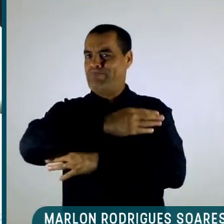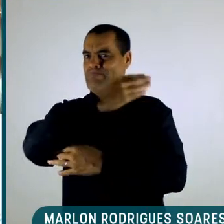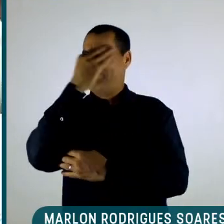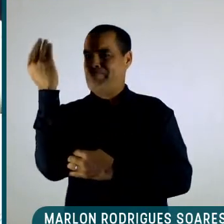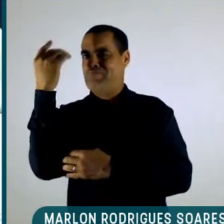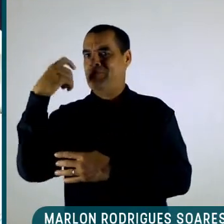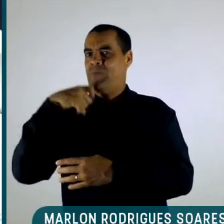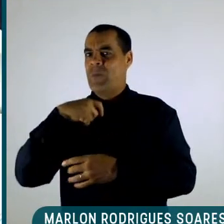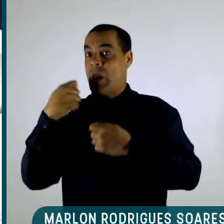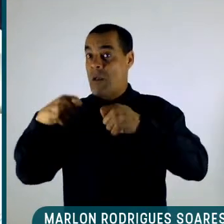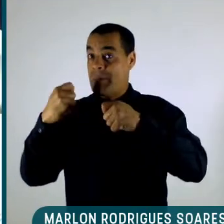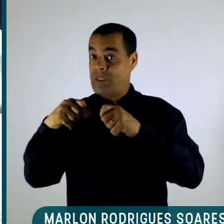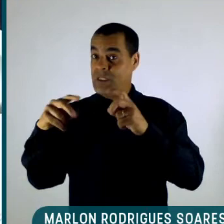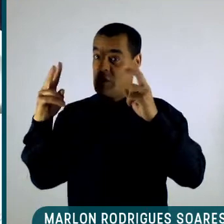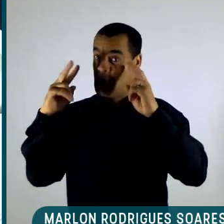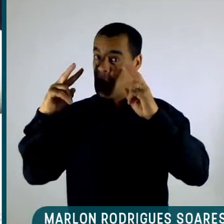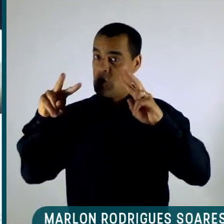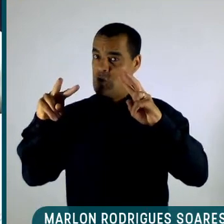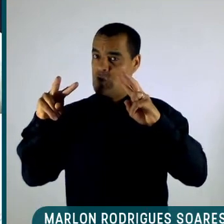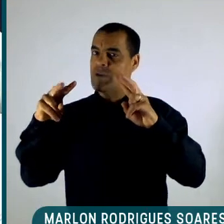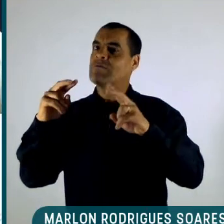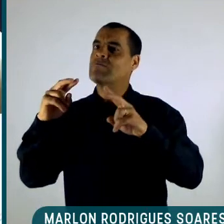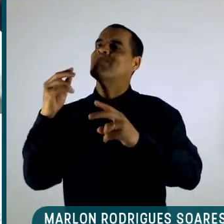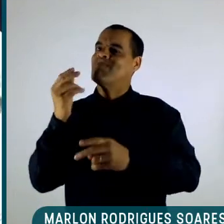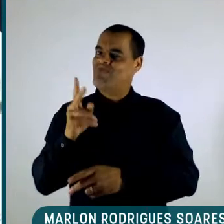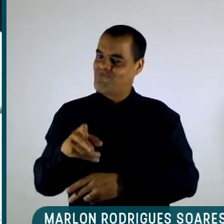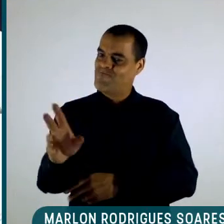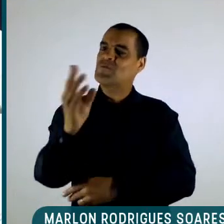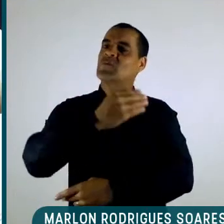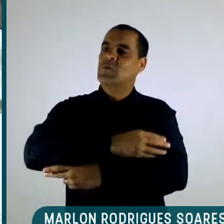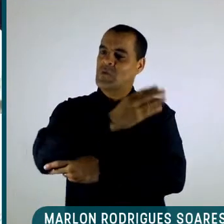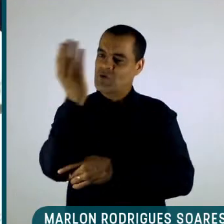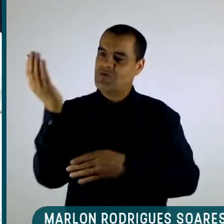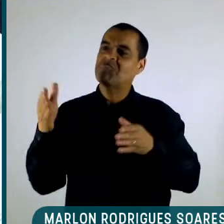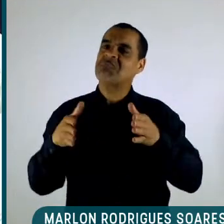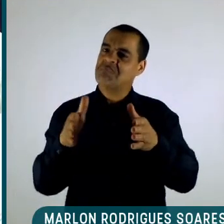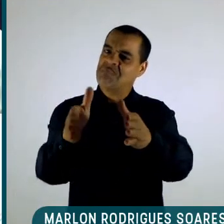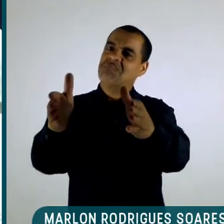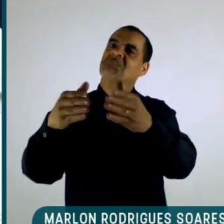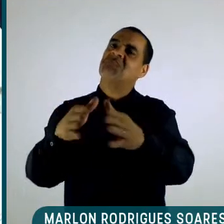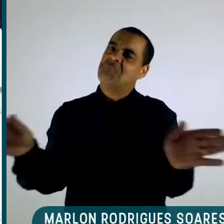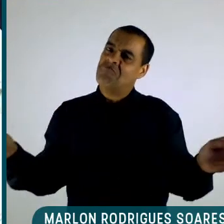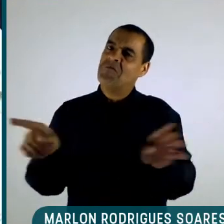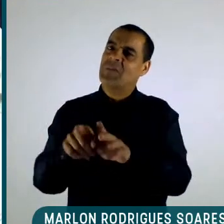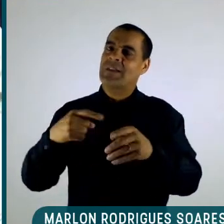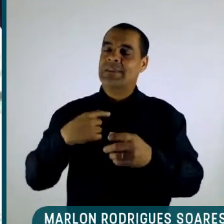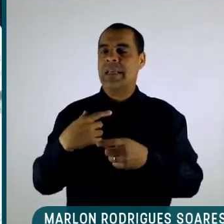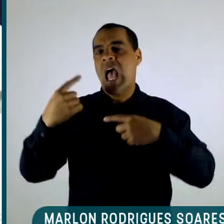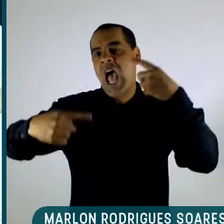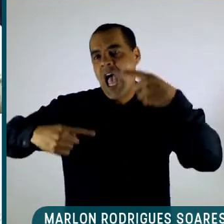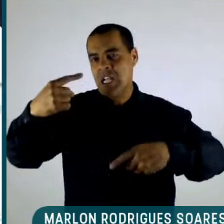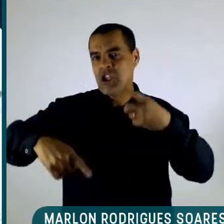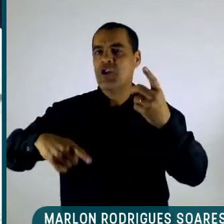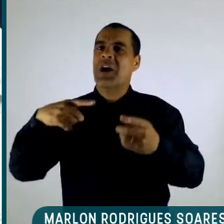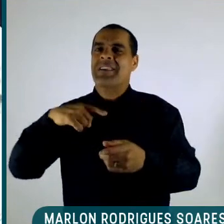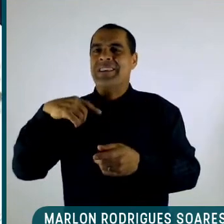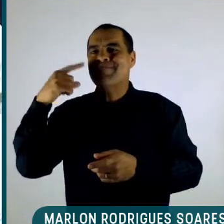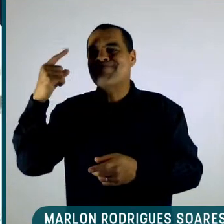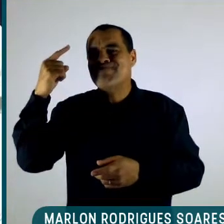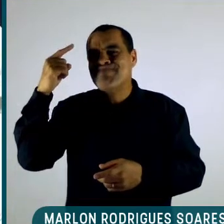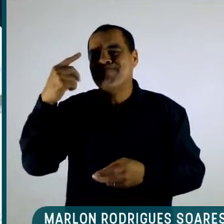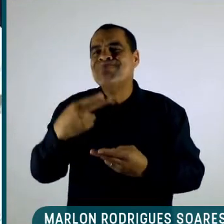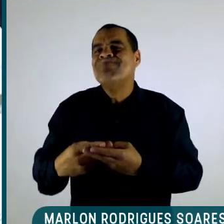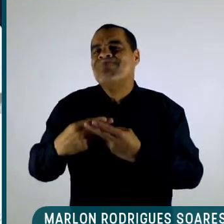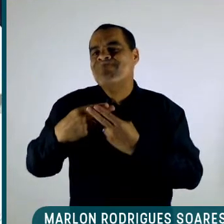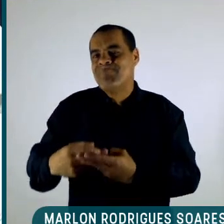as a service that is going to be perceived as necessary, and due to that it